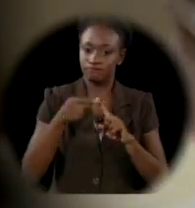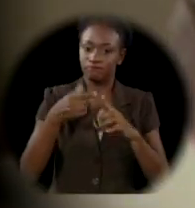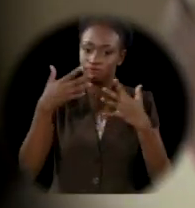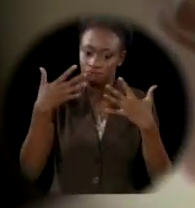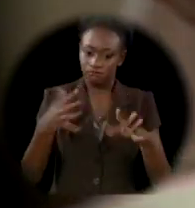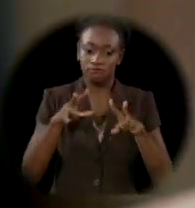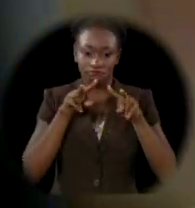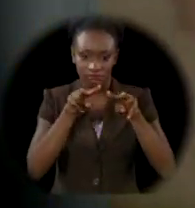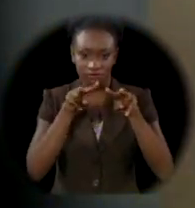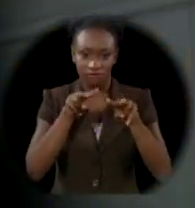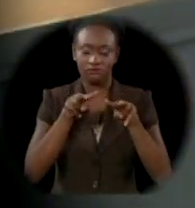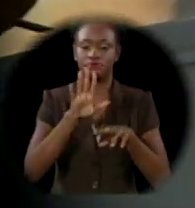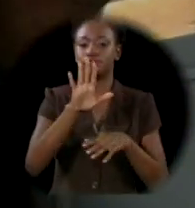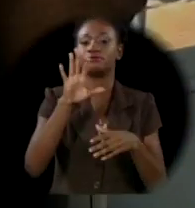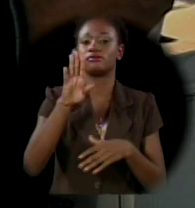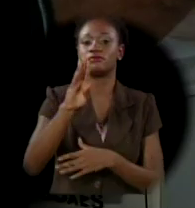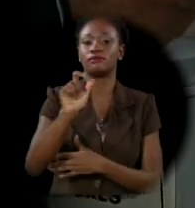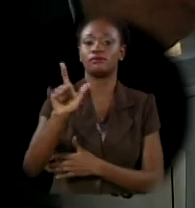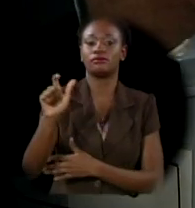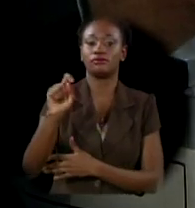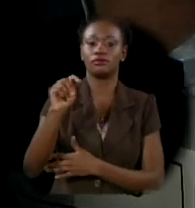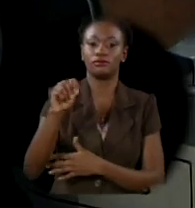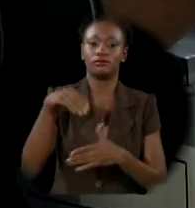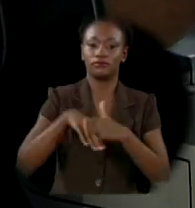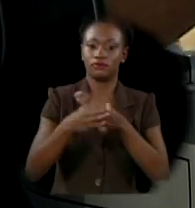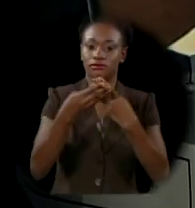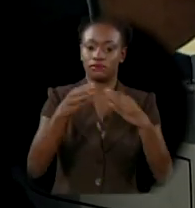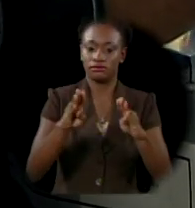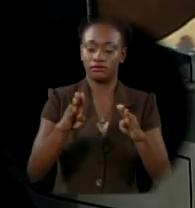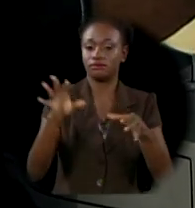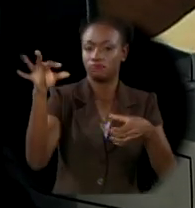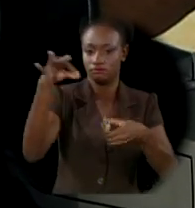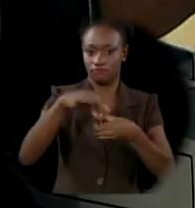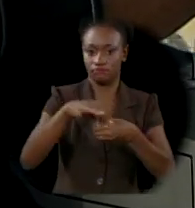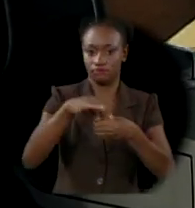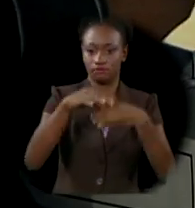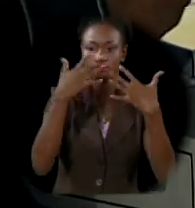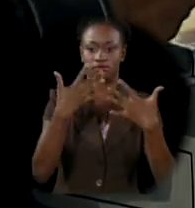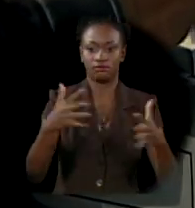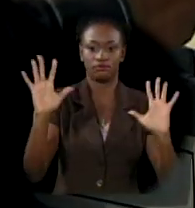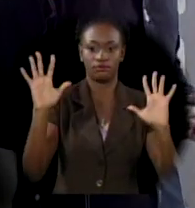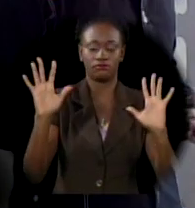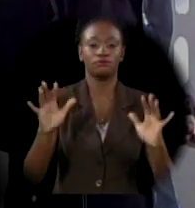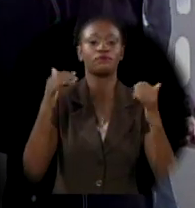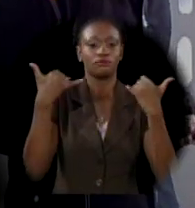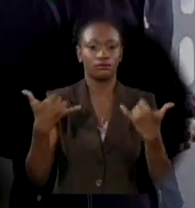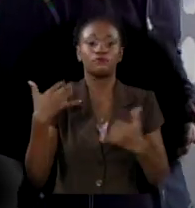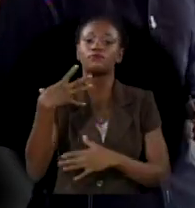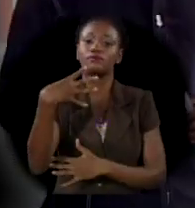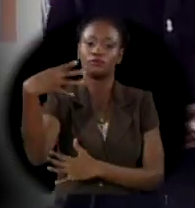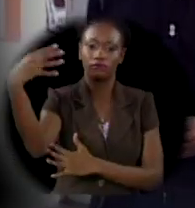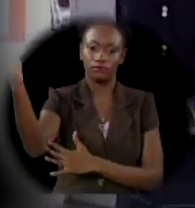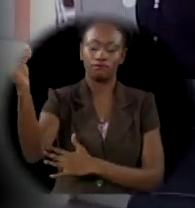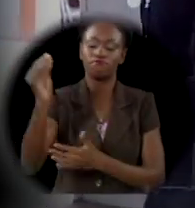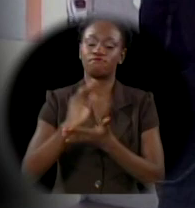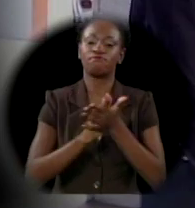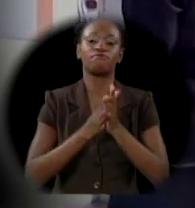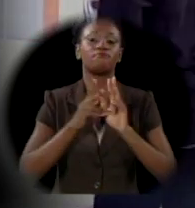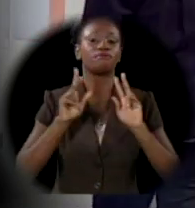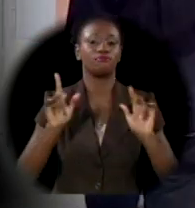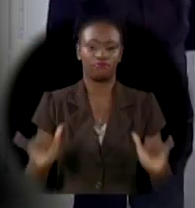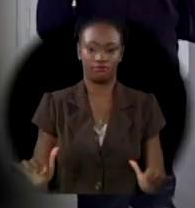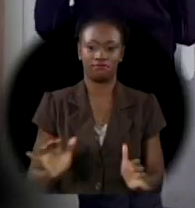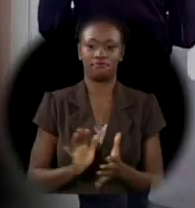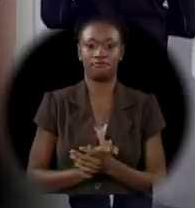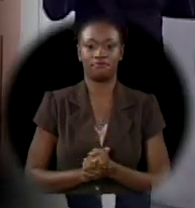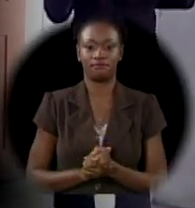Once you have witnessed your ballot being placed into the ballot box, the voting process is complete. You should now leave the polling station